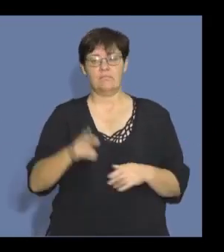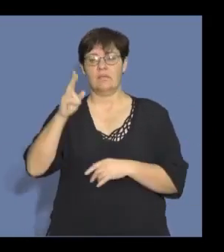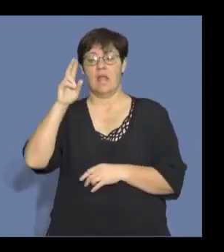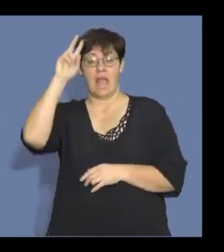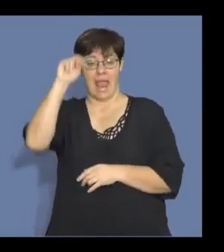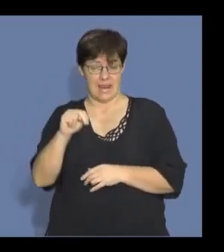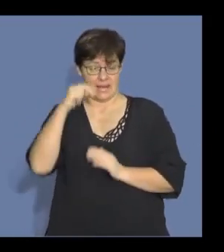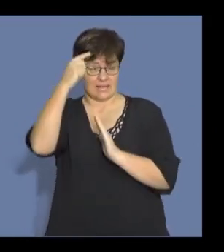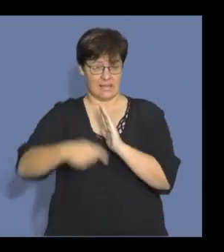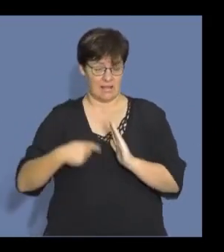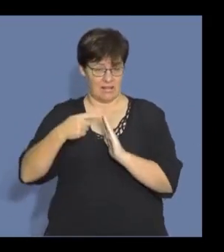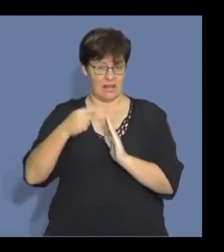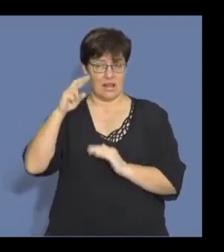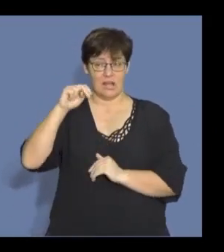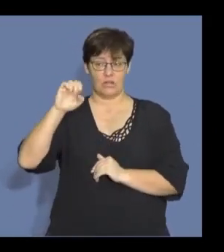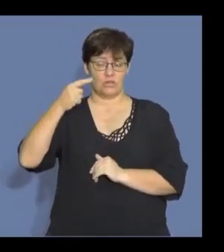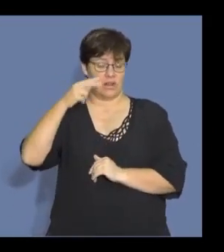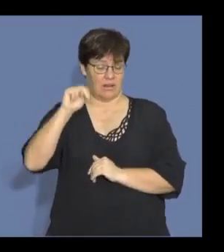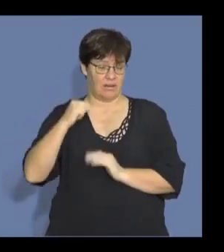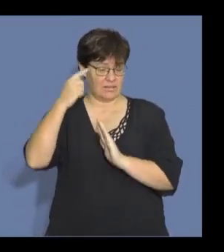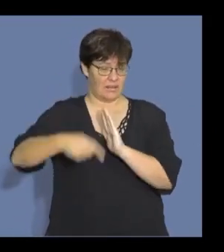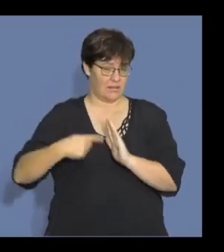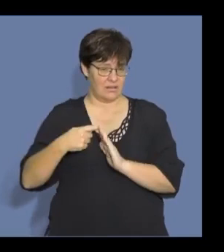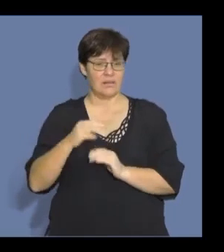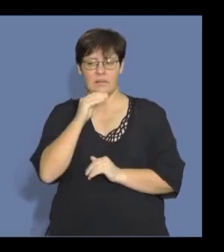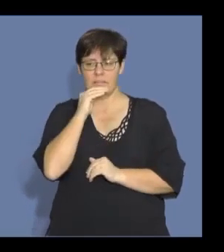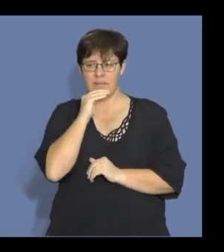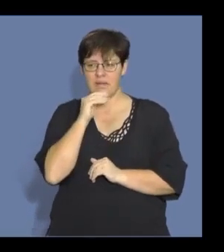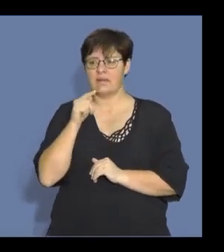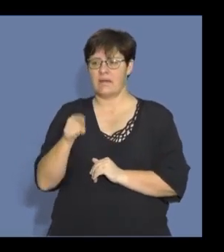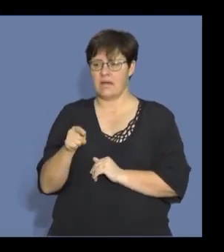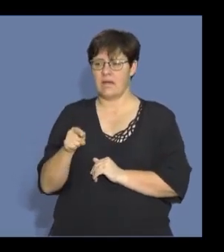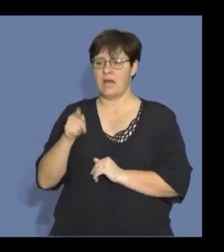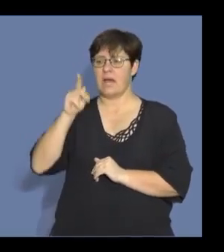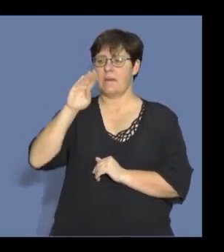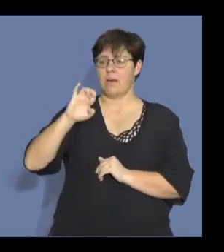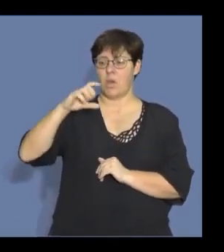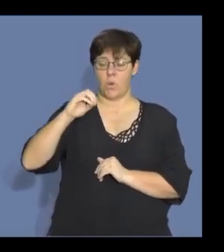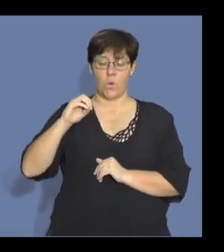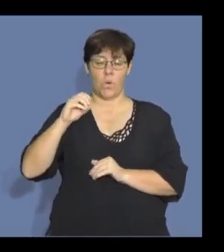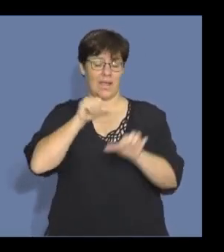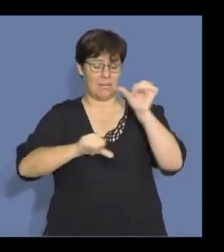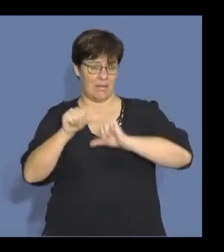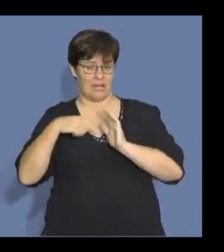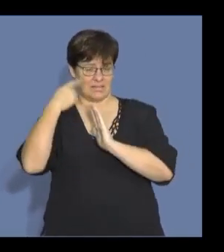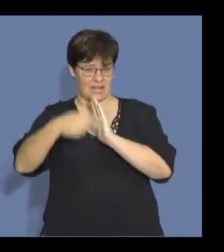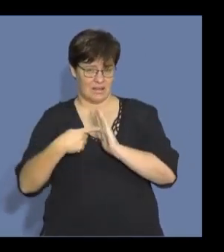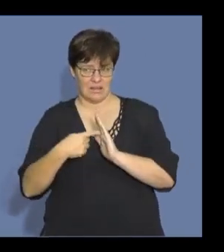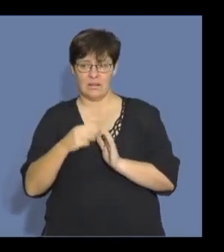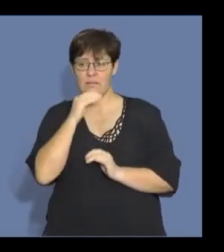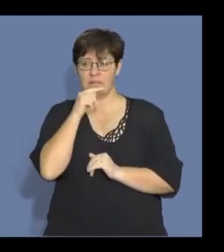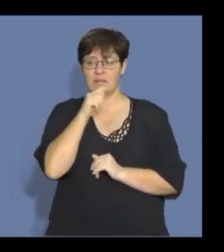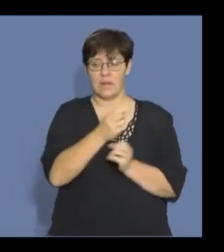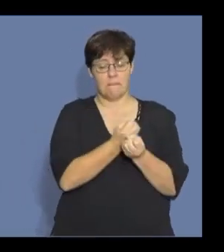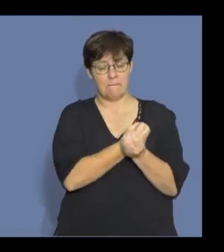Nitrogen cycle, again, is the biochemical cycle by which nitrogen is converted into